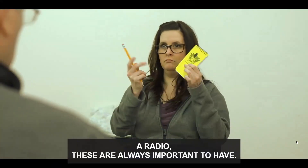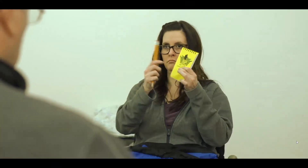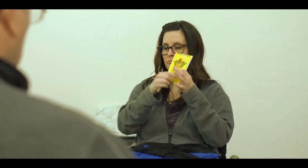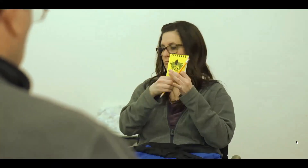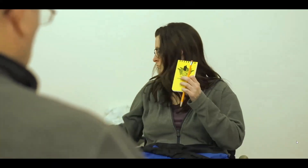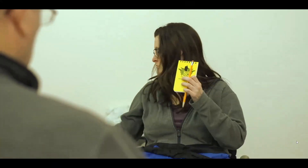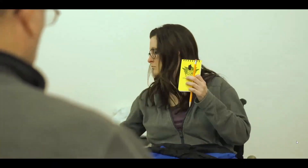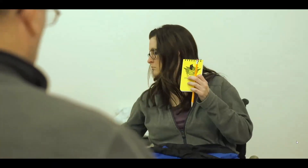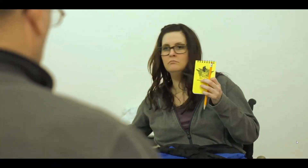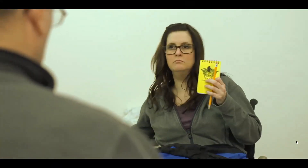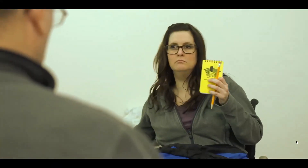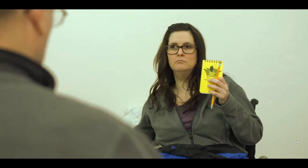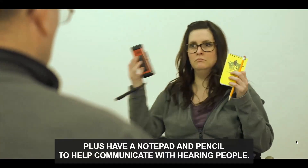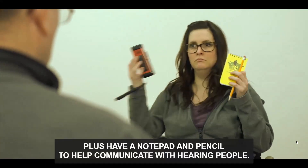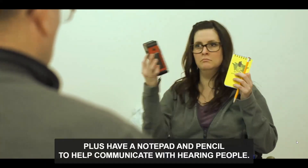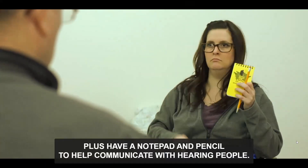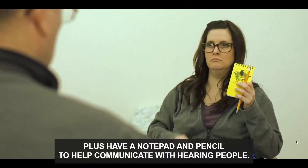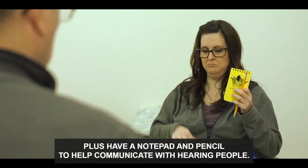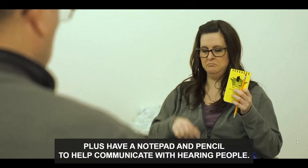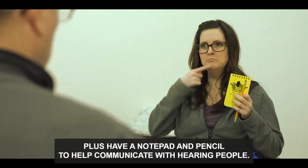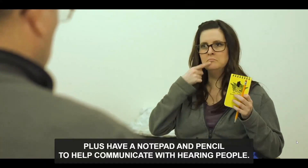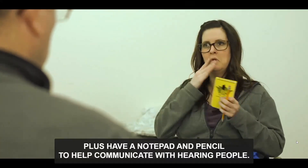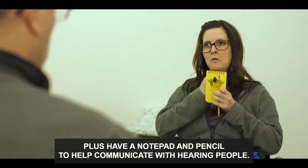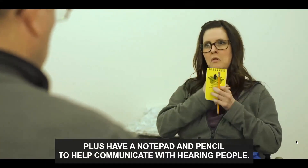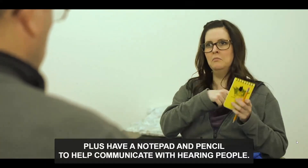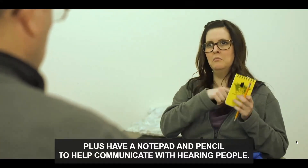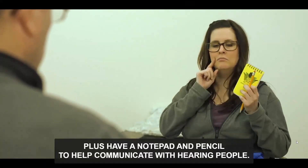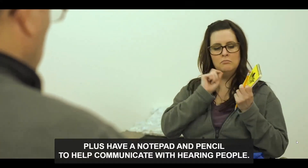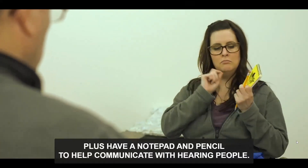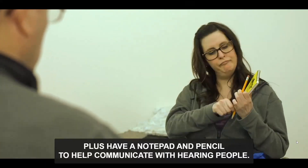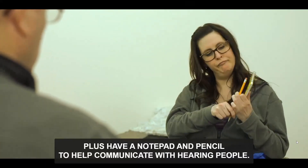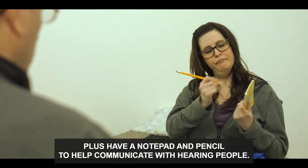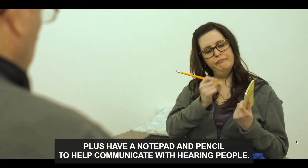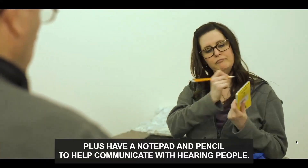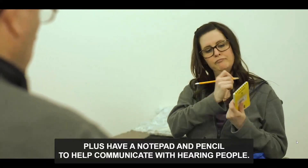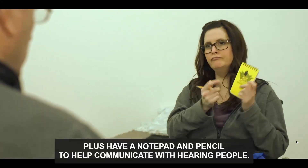Plus, have a notepad and pencil to help you communicate with hearing people.